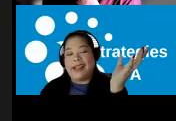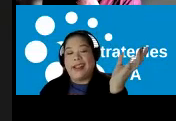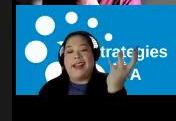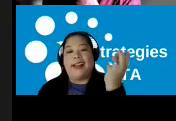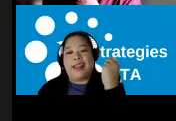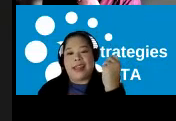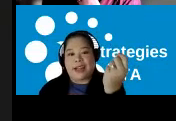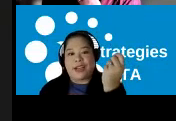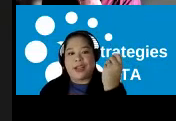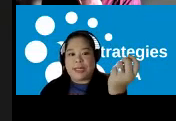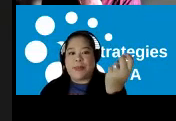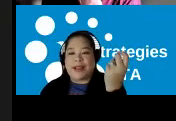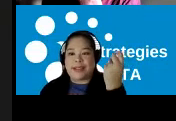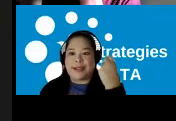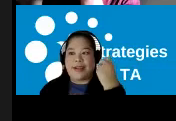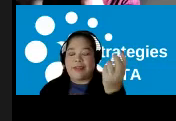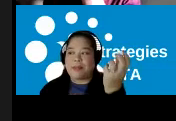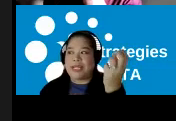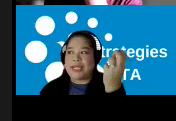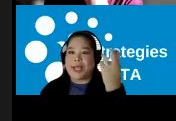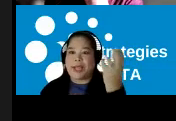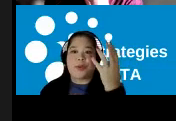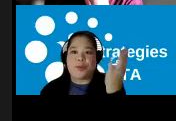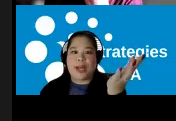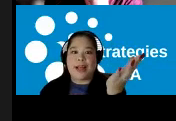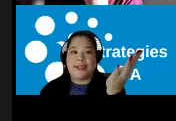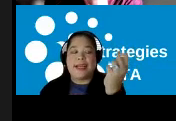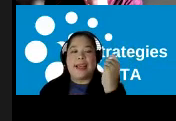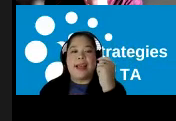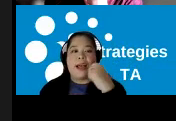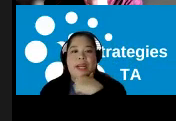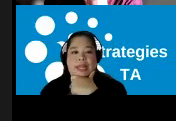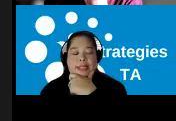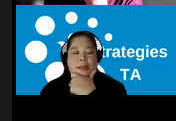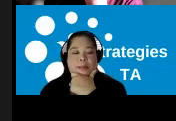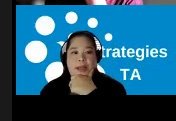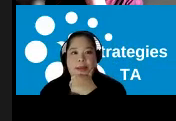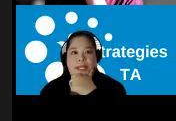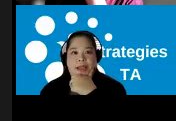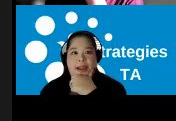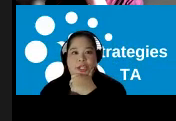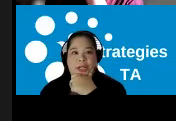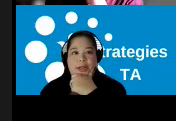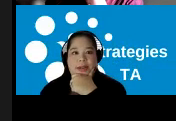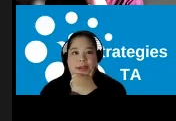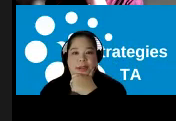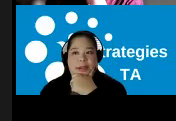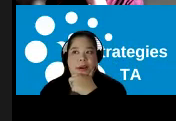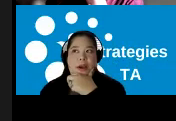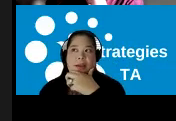money that can be spent on families and making sure they're well. And I think sometimes the